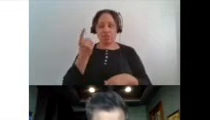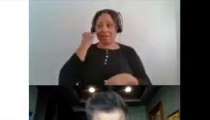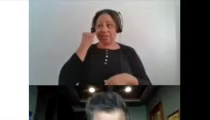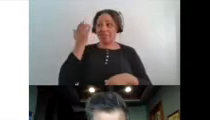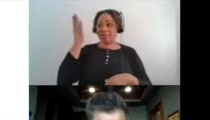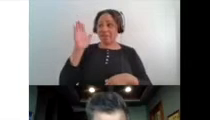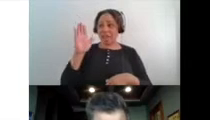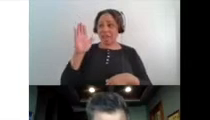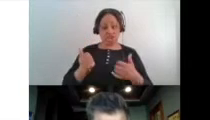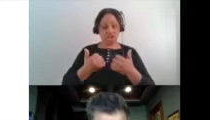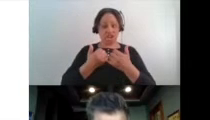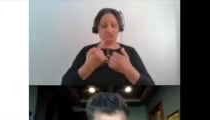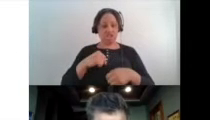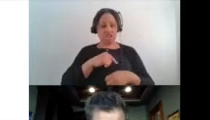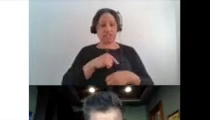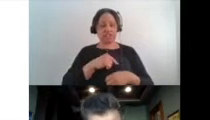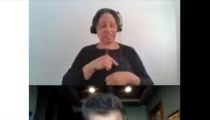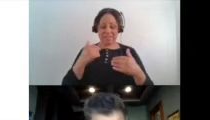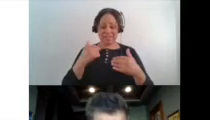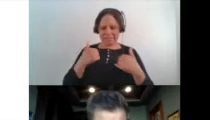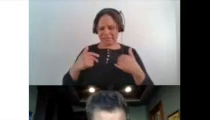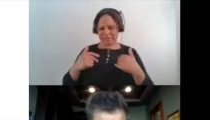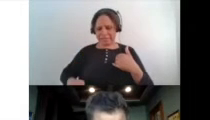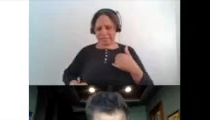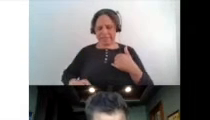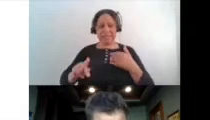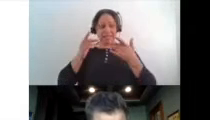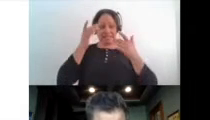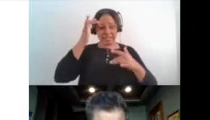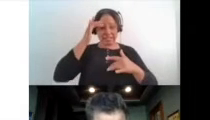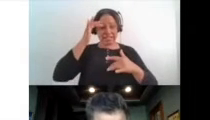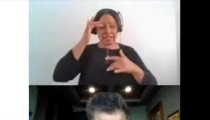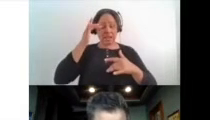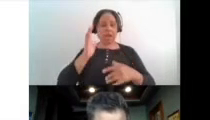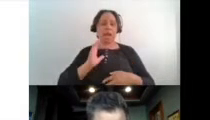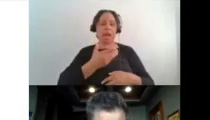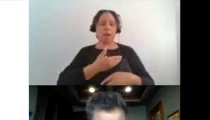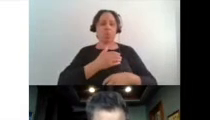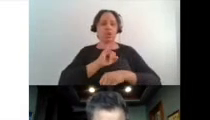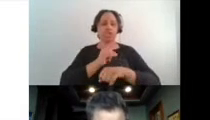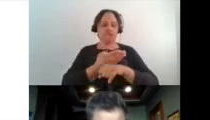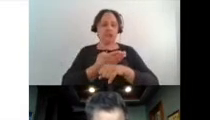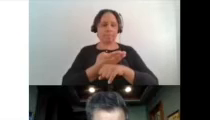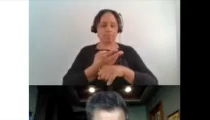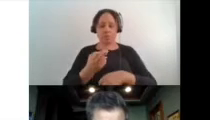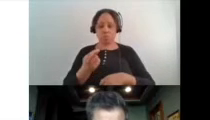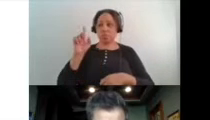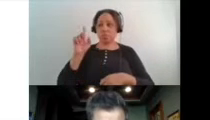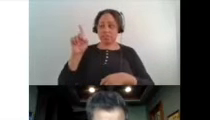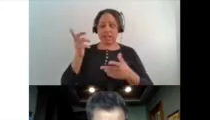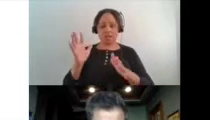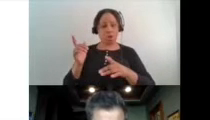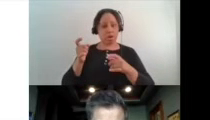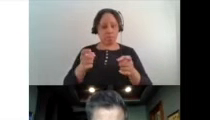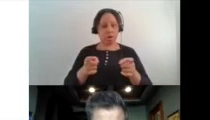challenge of having kidney disease or whatever kind of disease, our job with the resources that Allah has provided